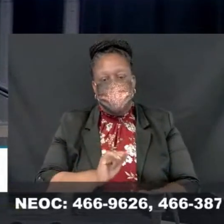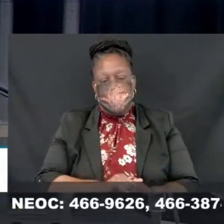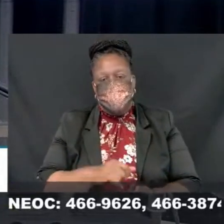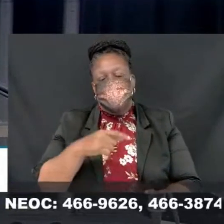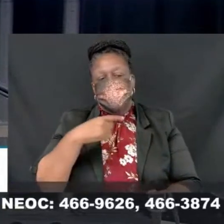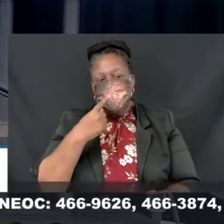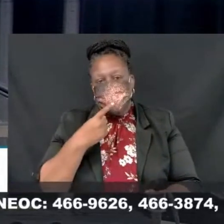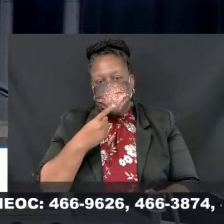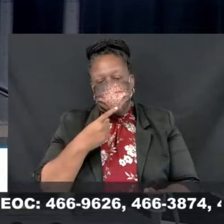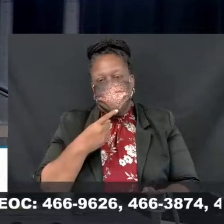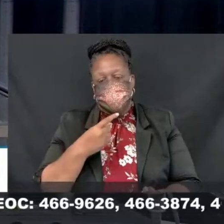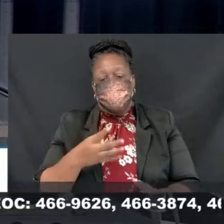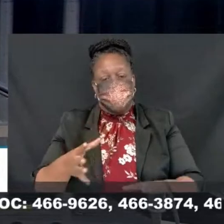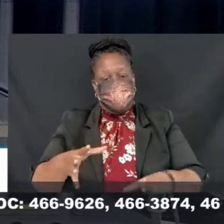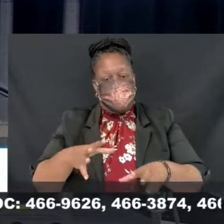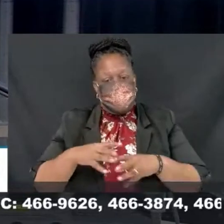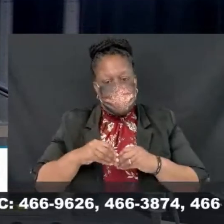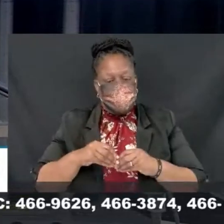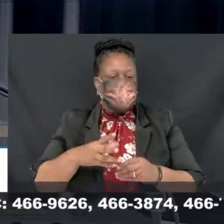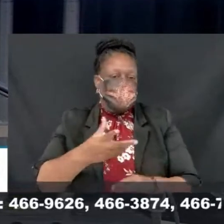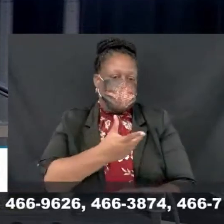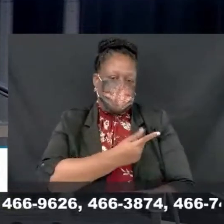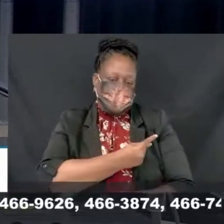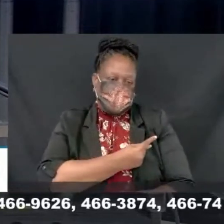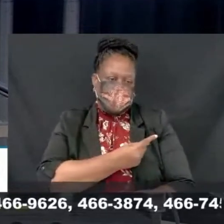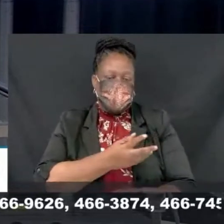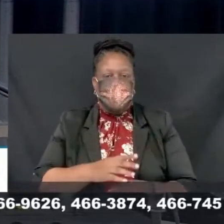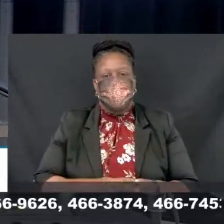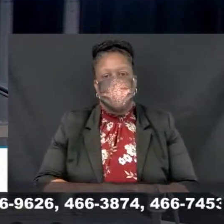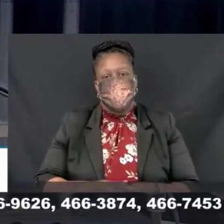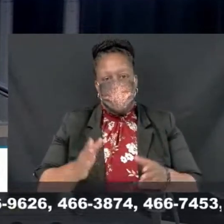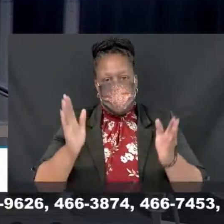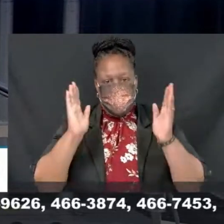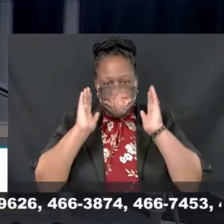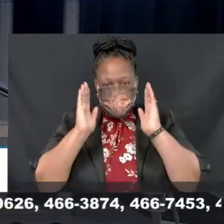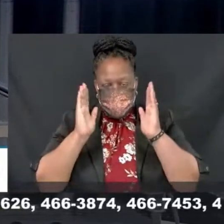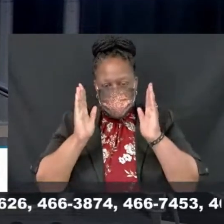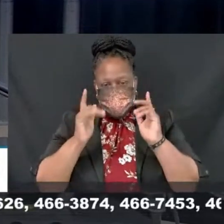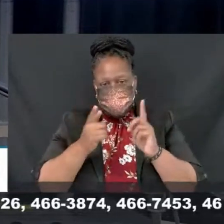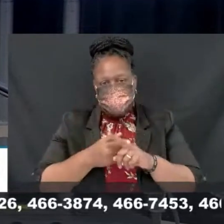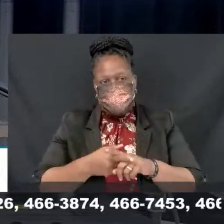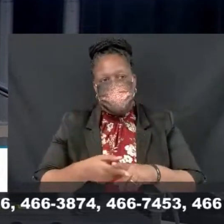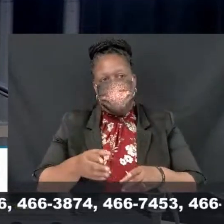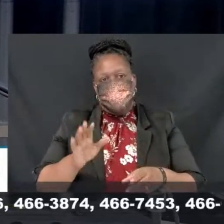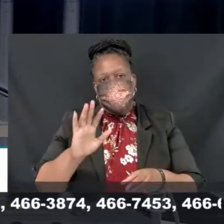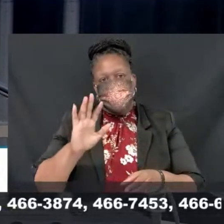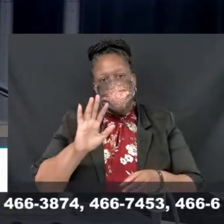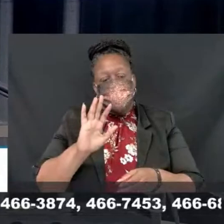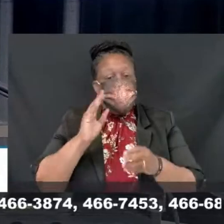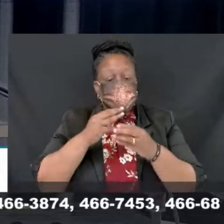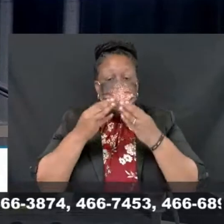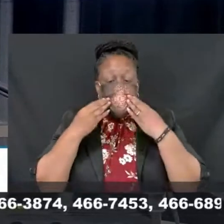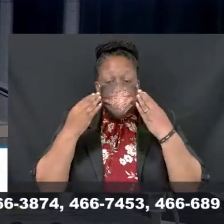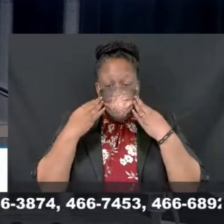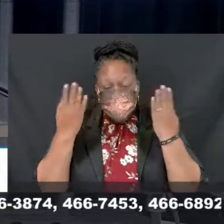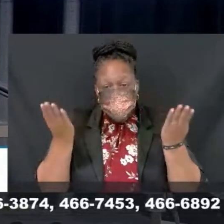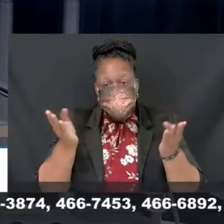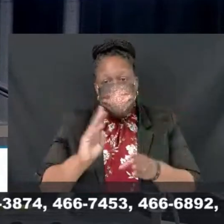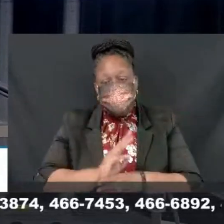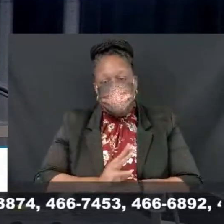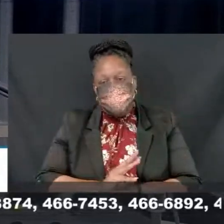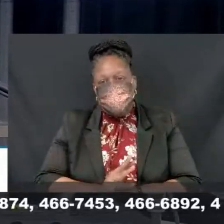on board in terms of adhering to the COVID-19 protective measures. And it is